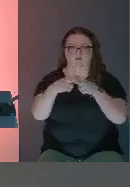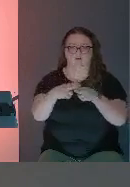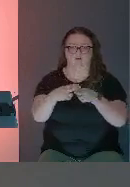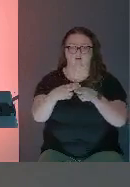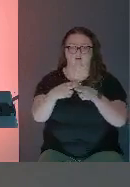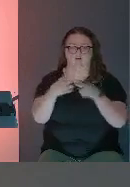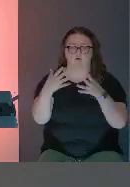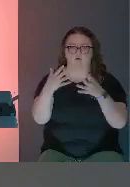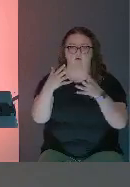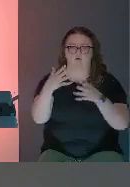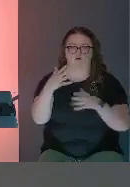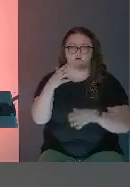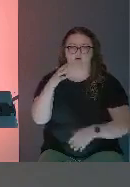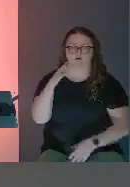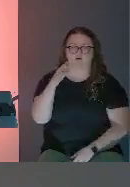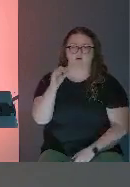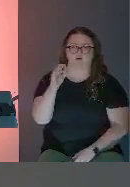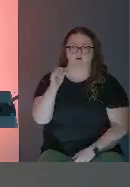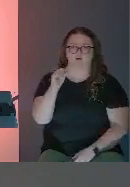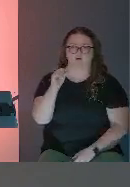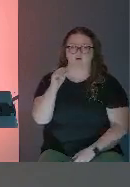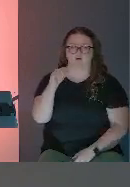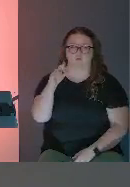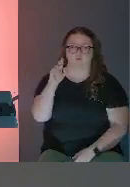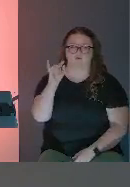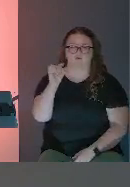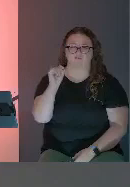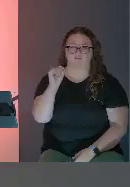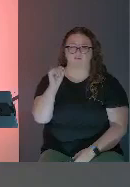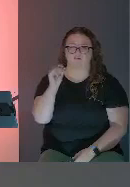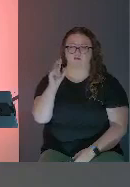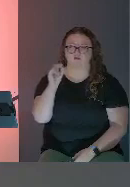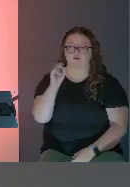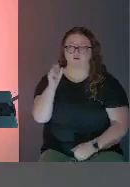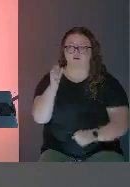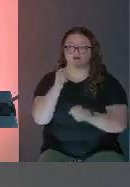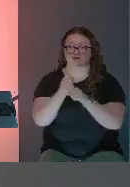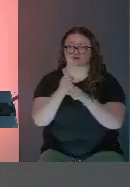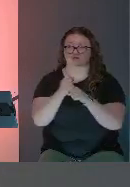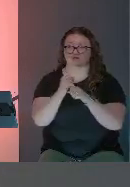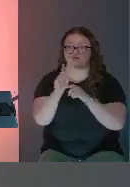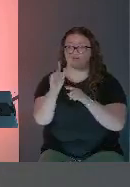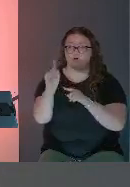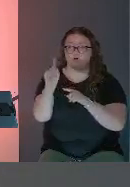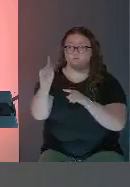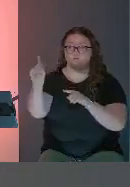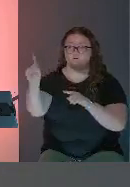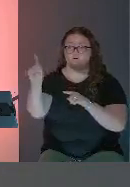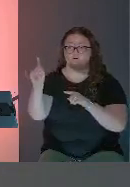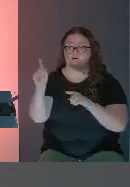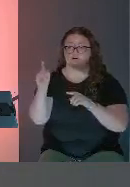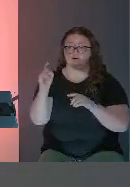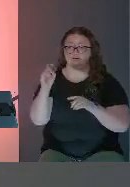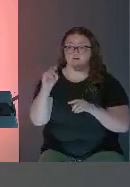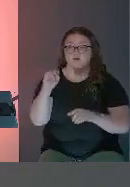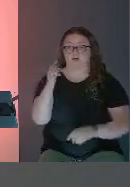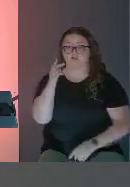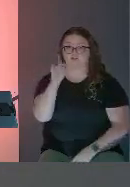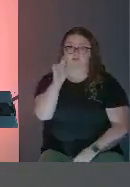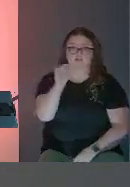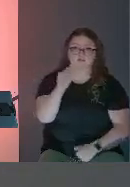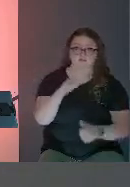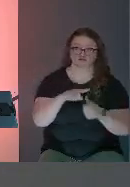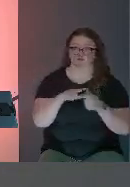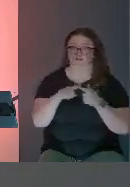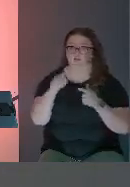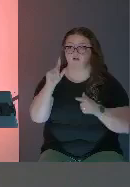where, after 40 years of wandering into the wilderness in the Pentateuch with Exodus, Leviticus, Numbers, and